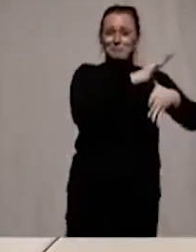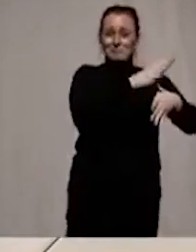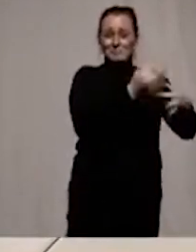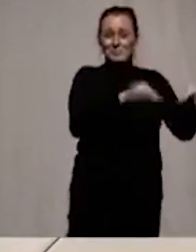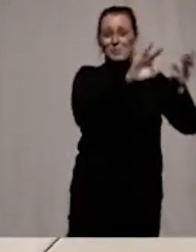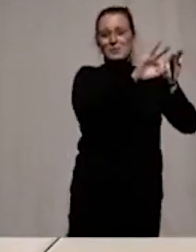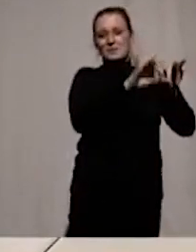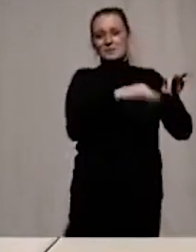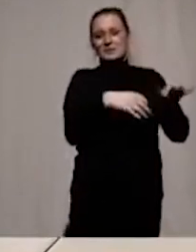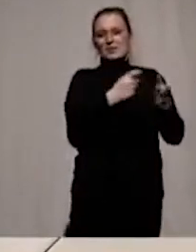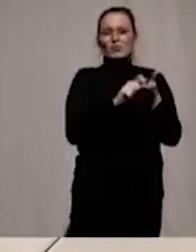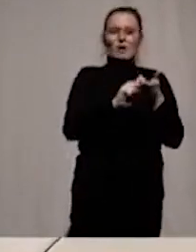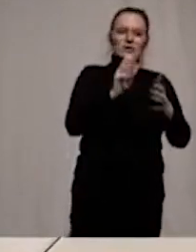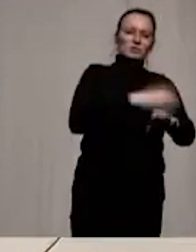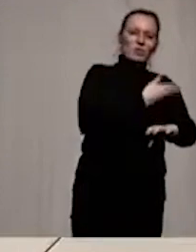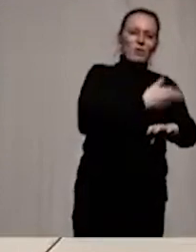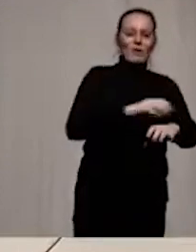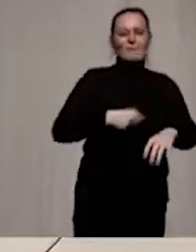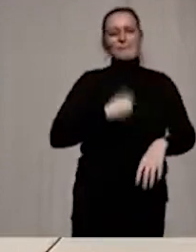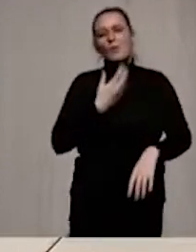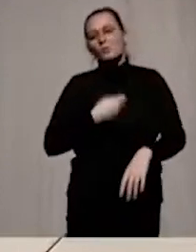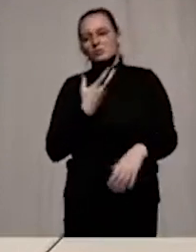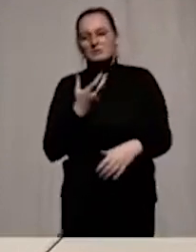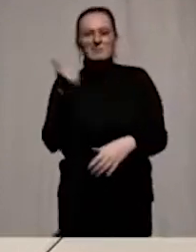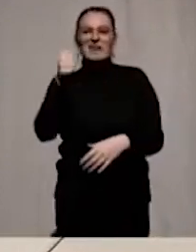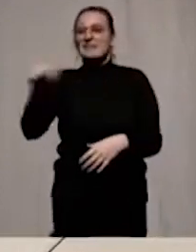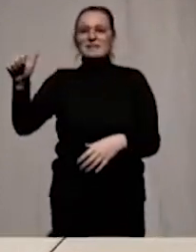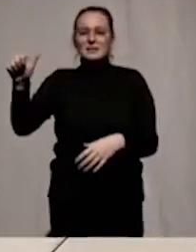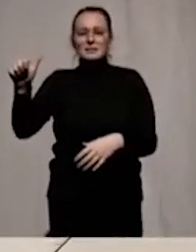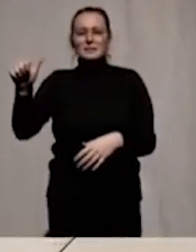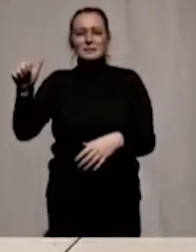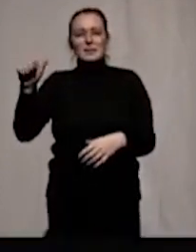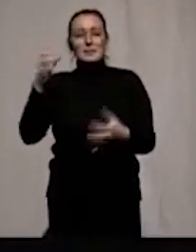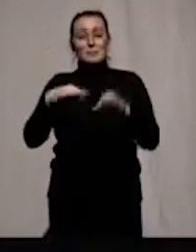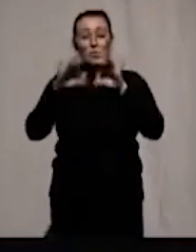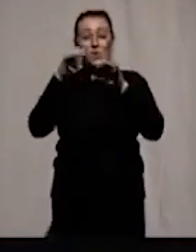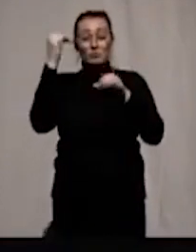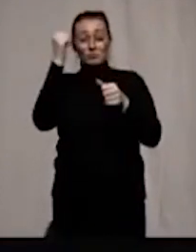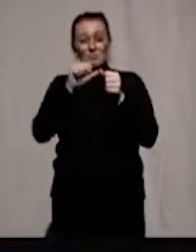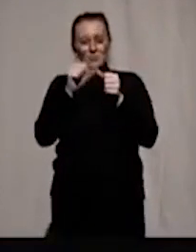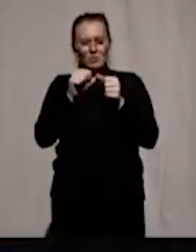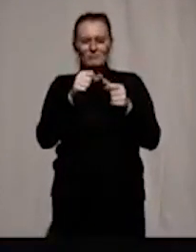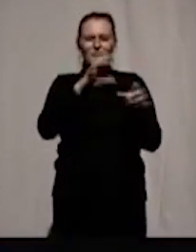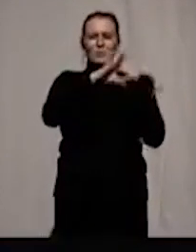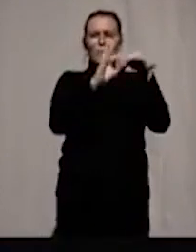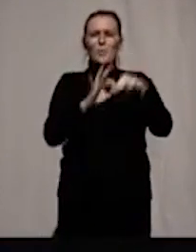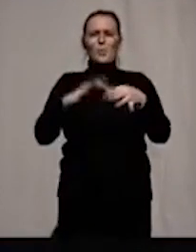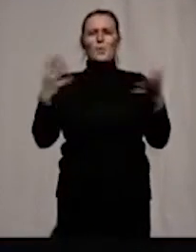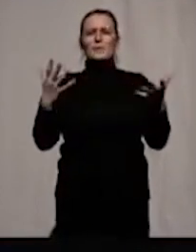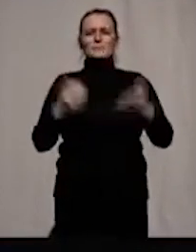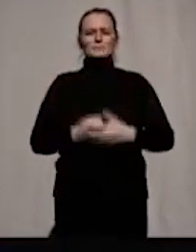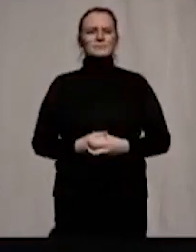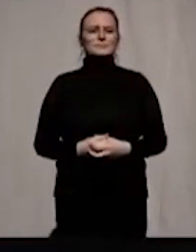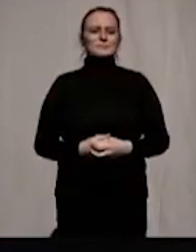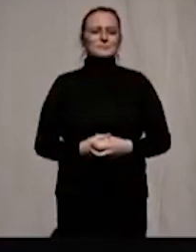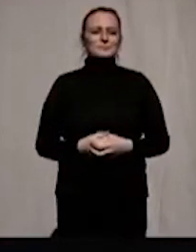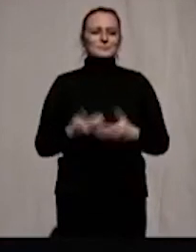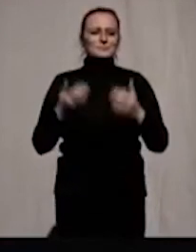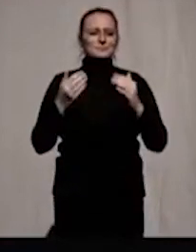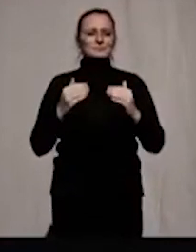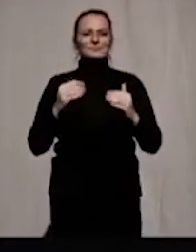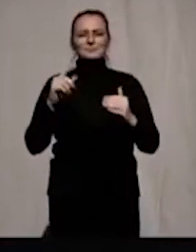writing scripts. What is the flow piece of it? Yeah. Wicked. What did I learn today? I feel